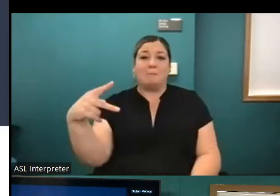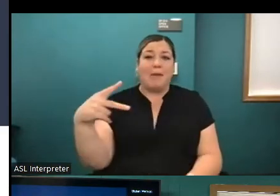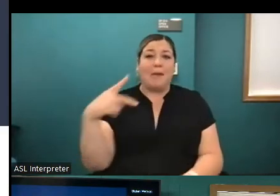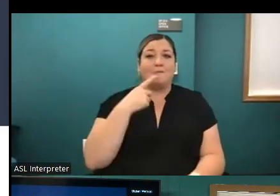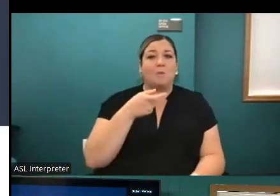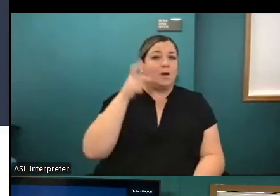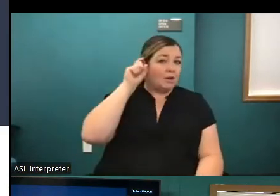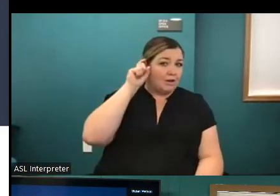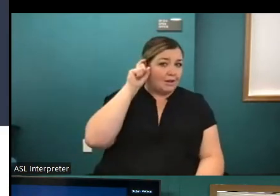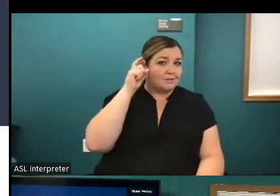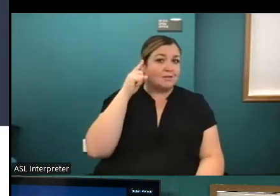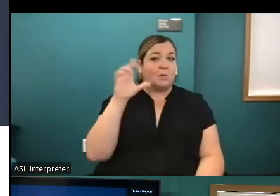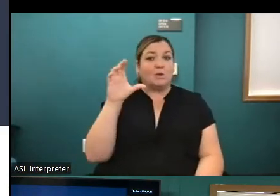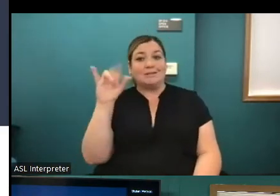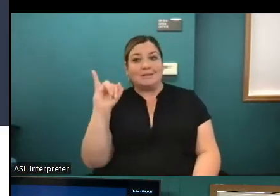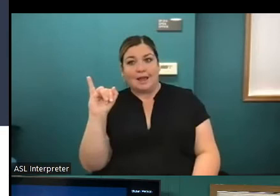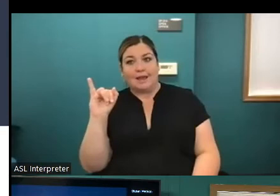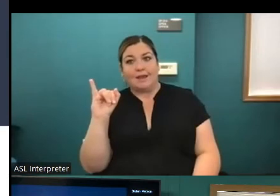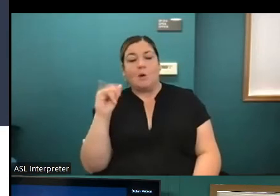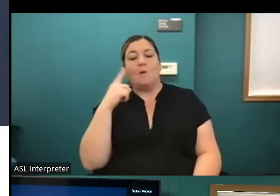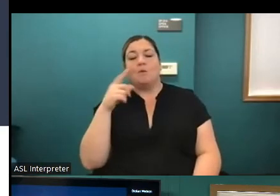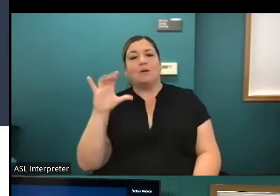for cochlear implants. And that's why we have to do all of this.